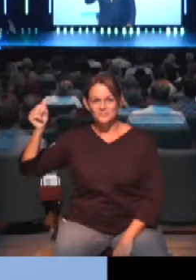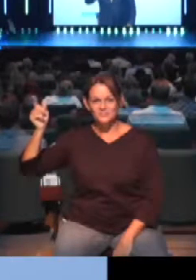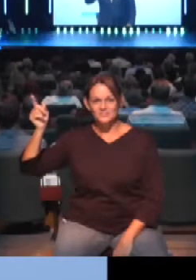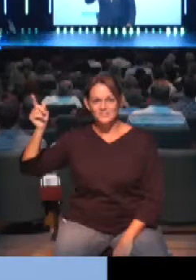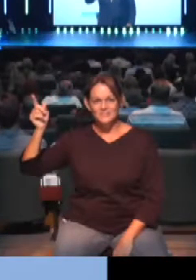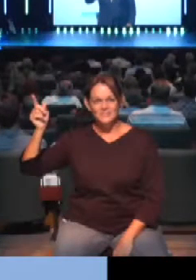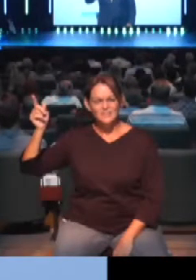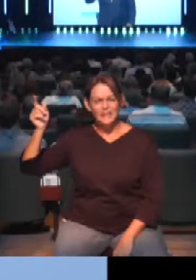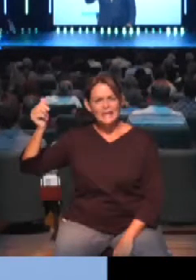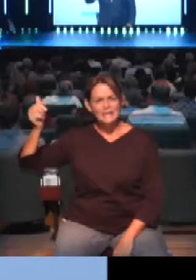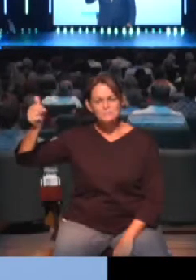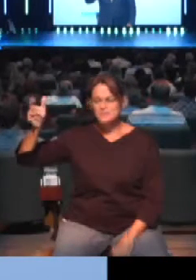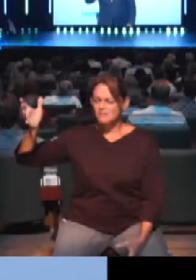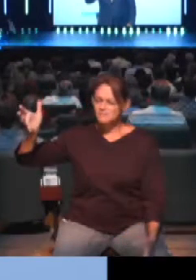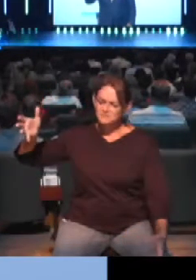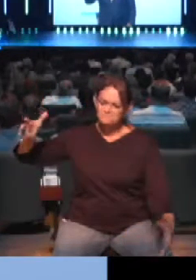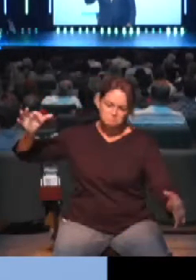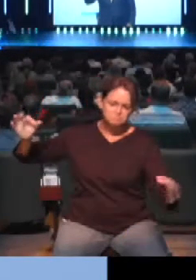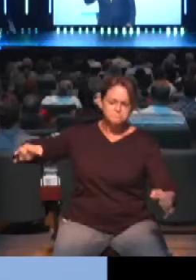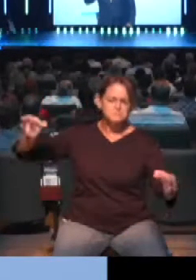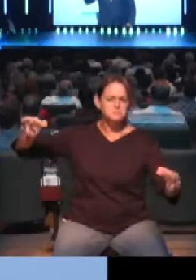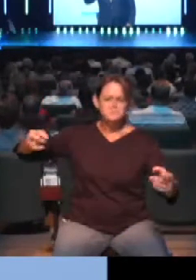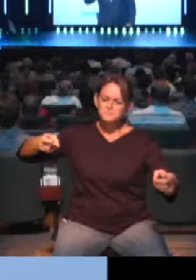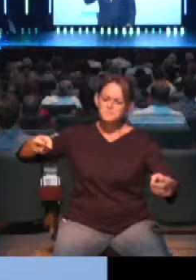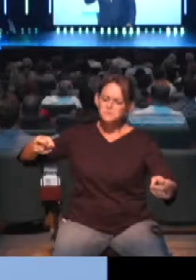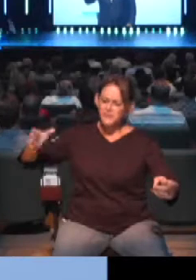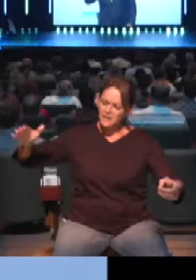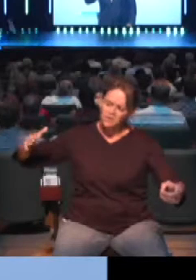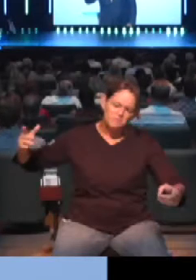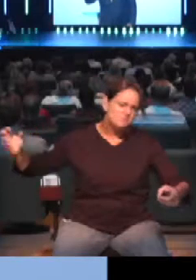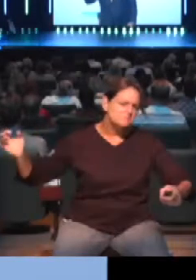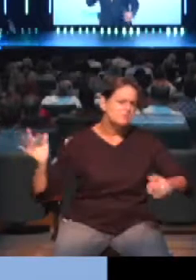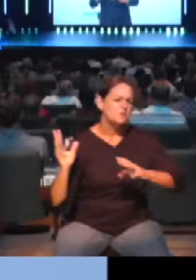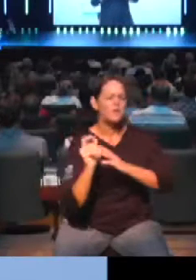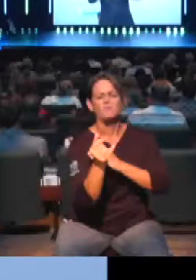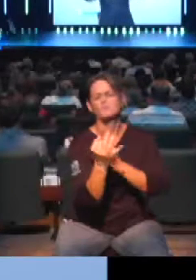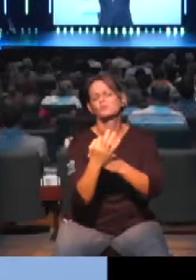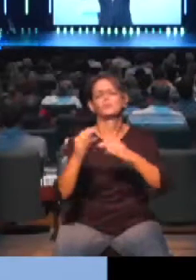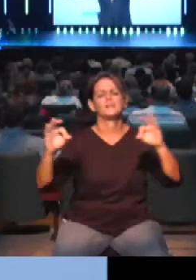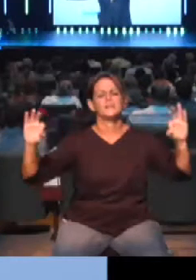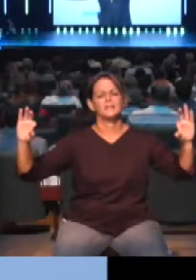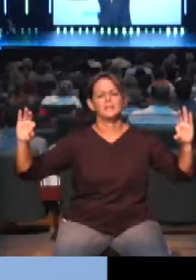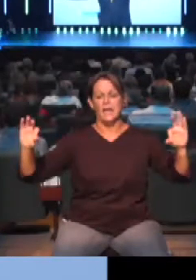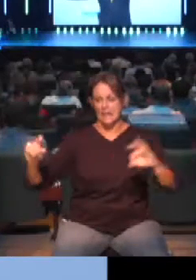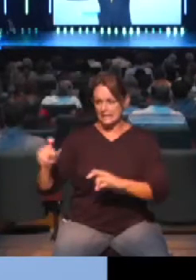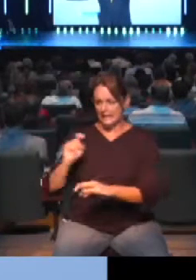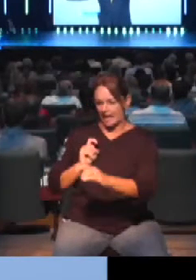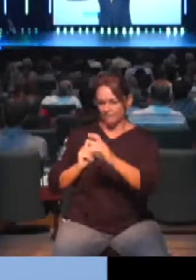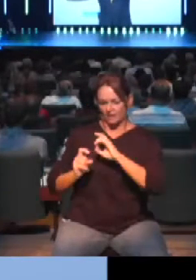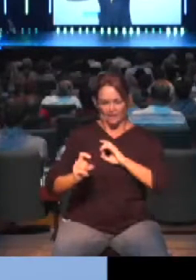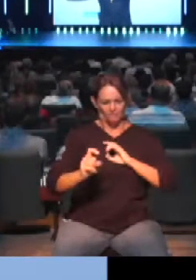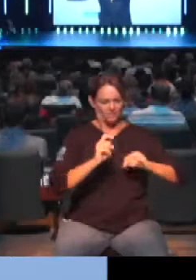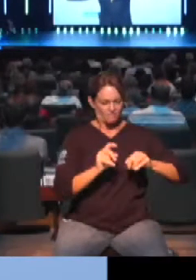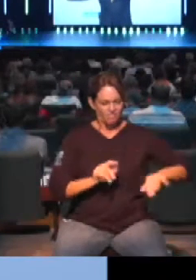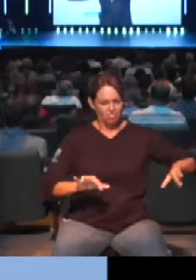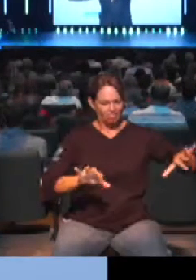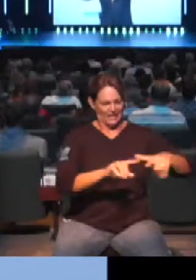with a mighty hand, delivered us. And he gave us everything that we have